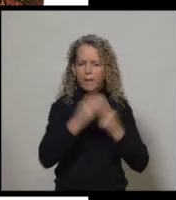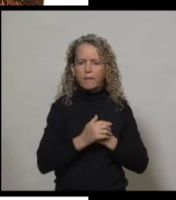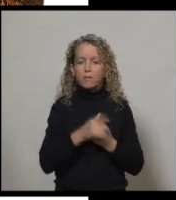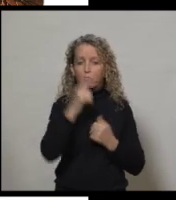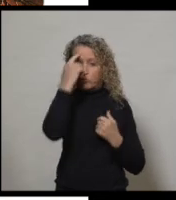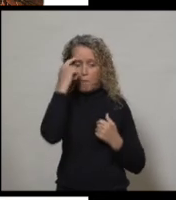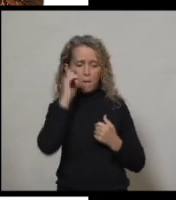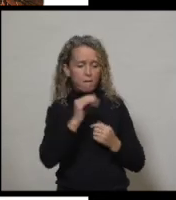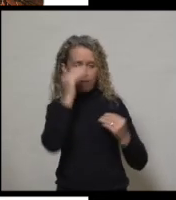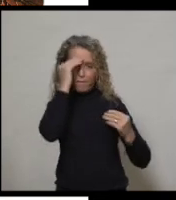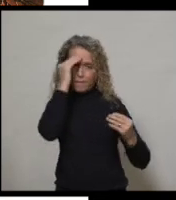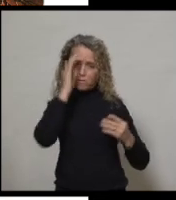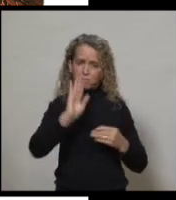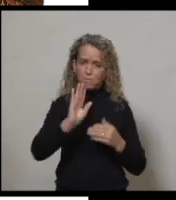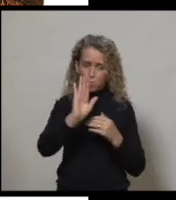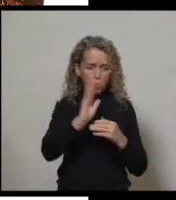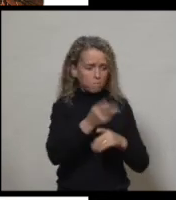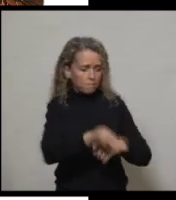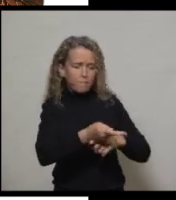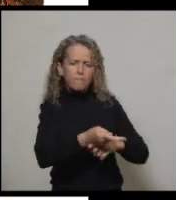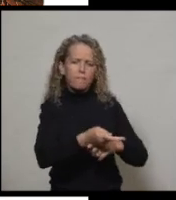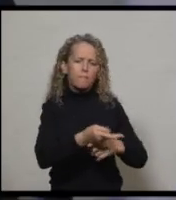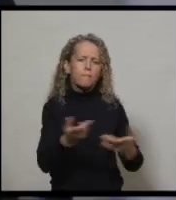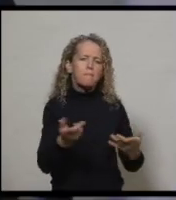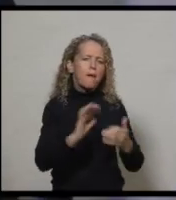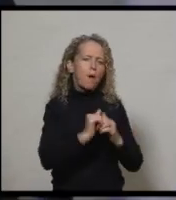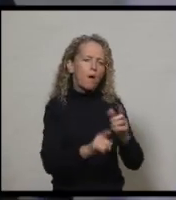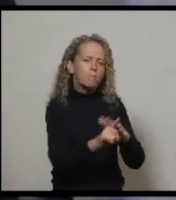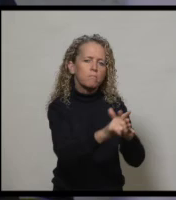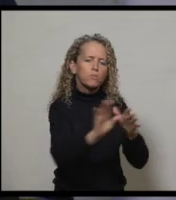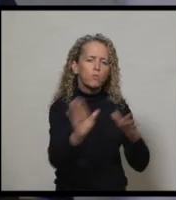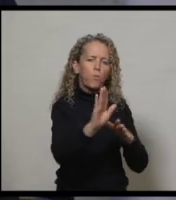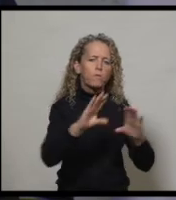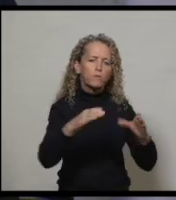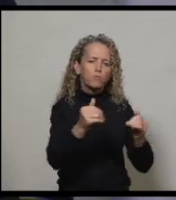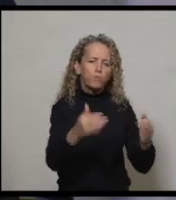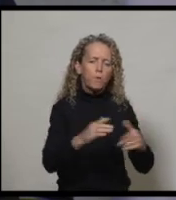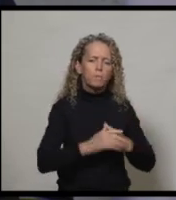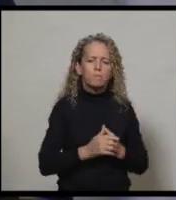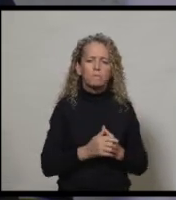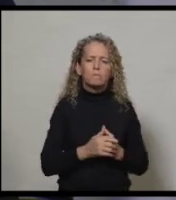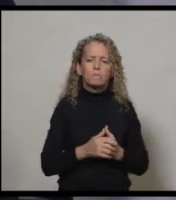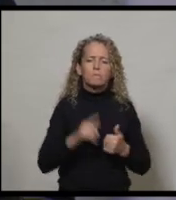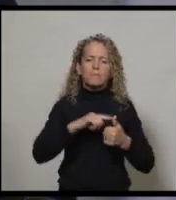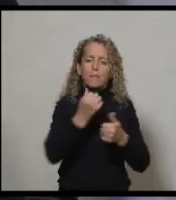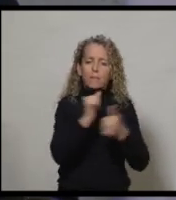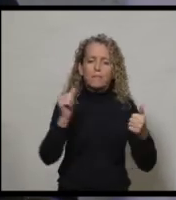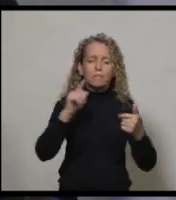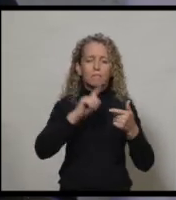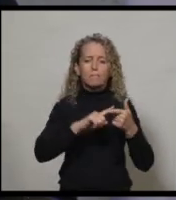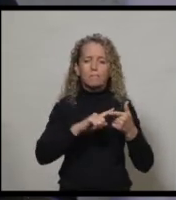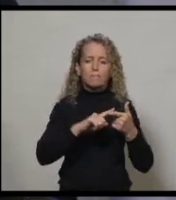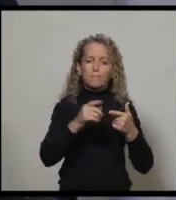classroom or school? So how do you see safety, trustworthiness, choice, collaboration,